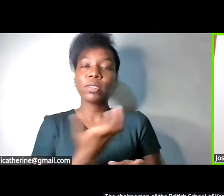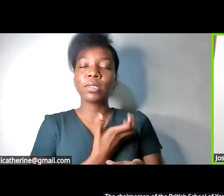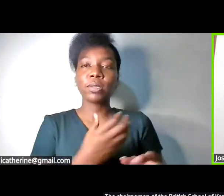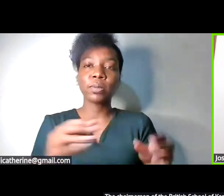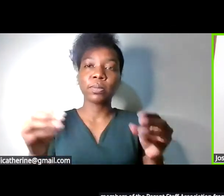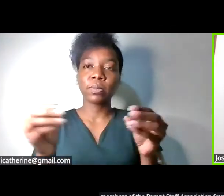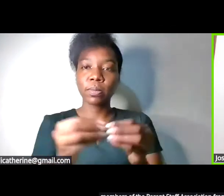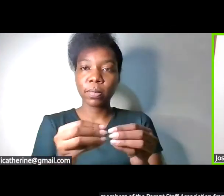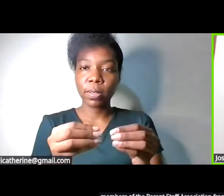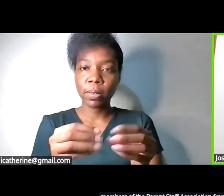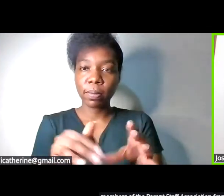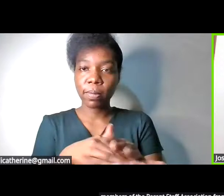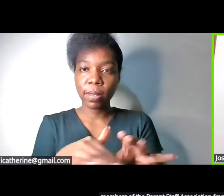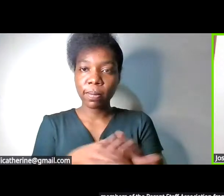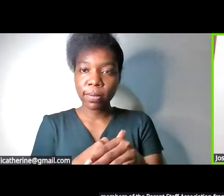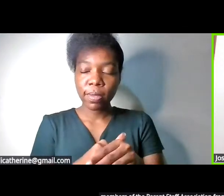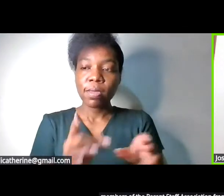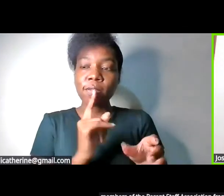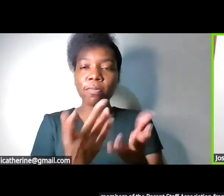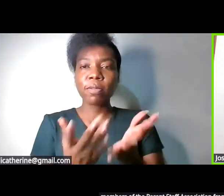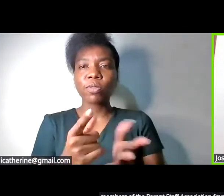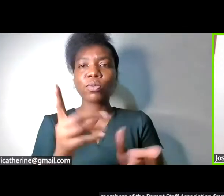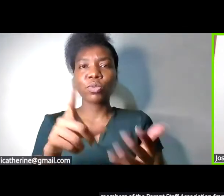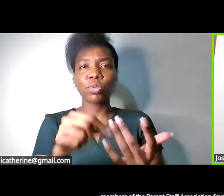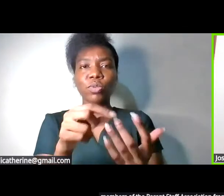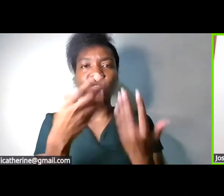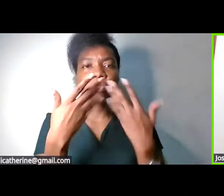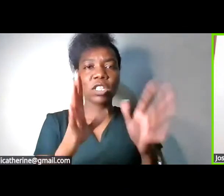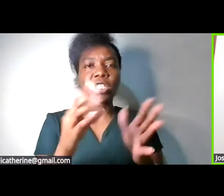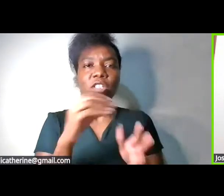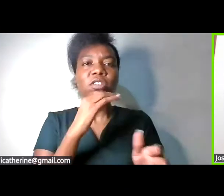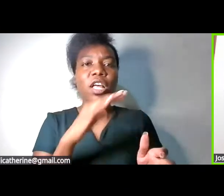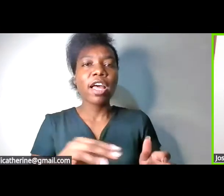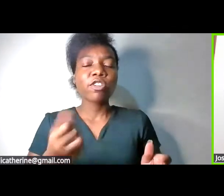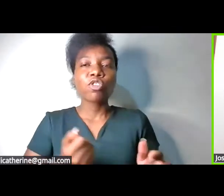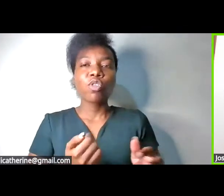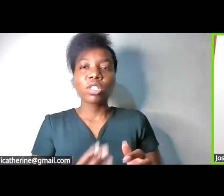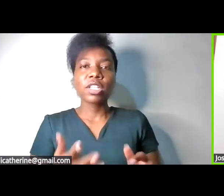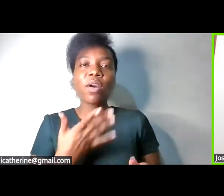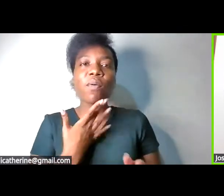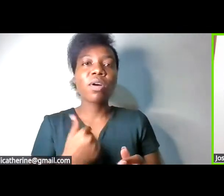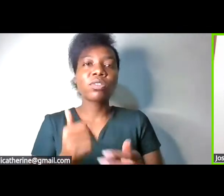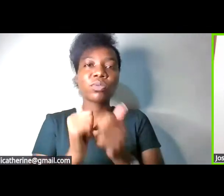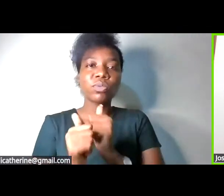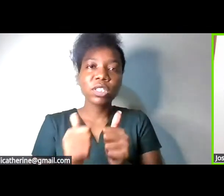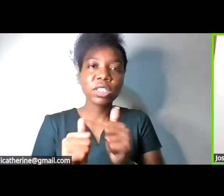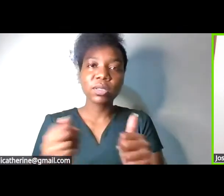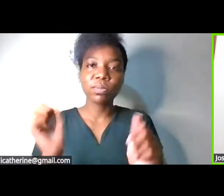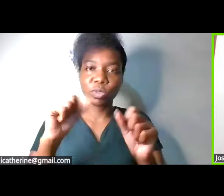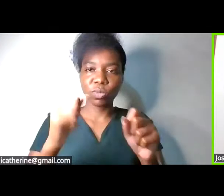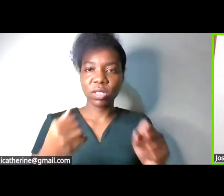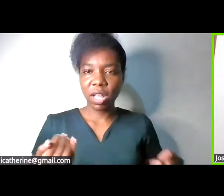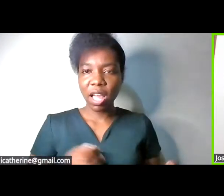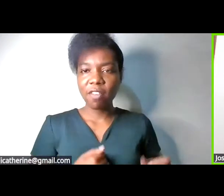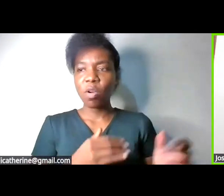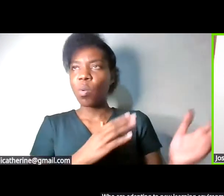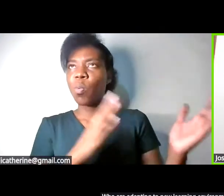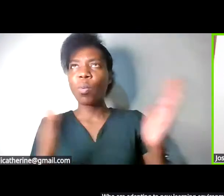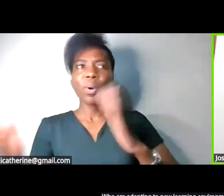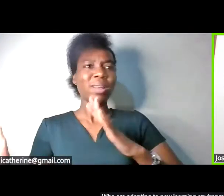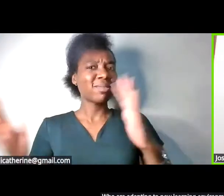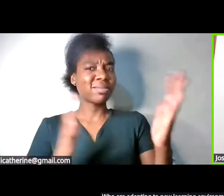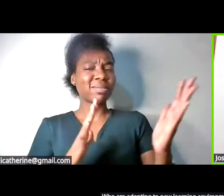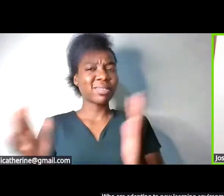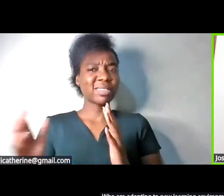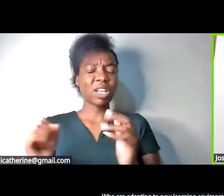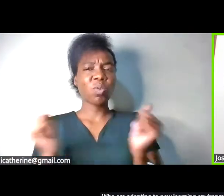your daughter or son to go to adapting to new learning environments, the cultural shock, the winter. Okay, some of you children will be seeing winter for the very